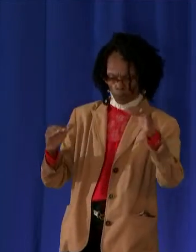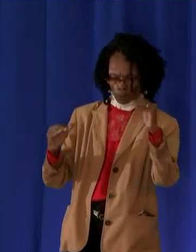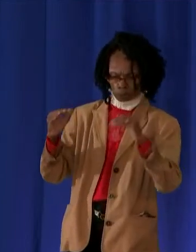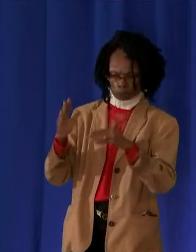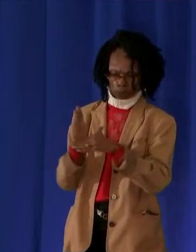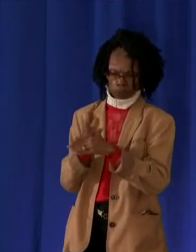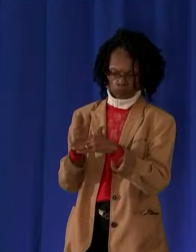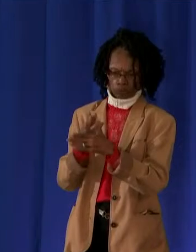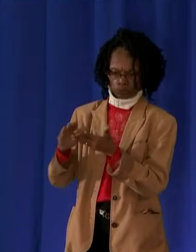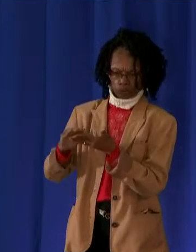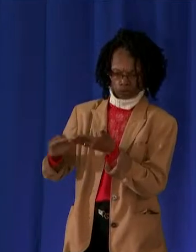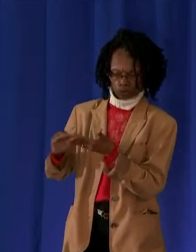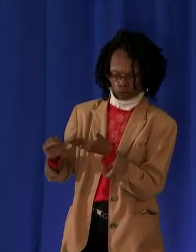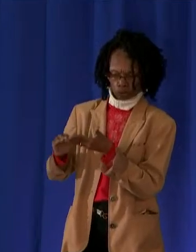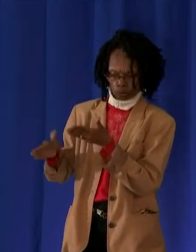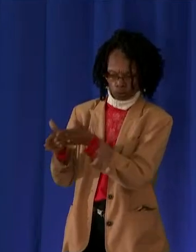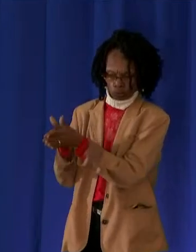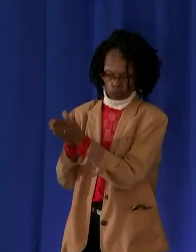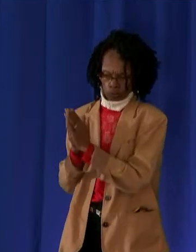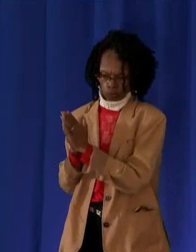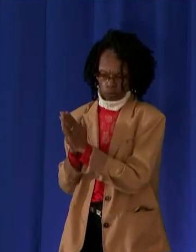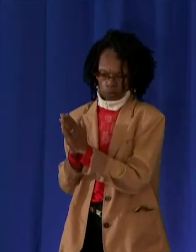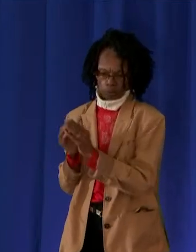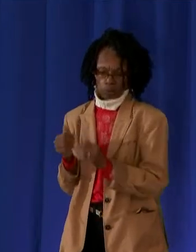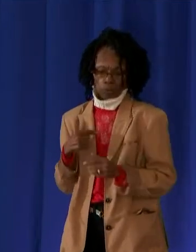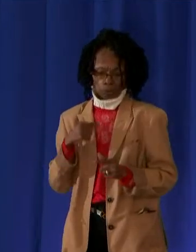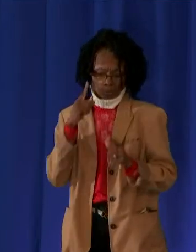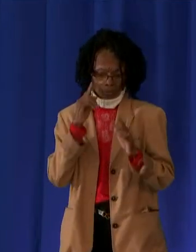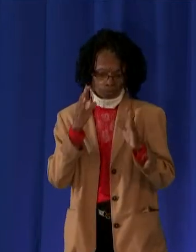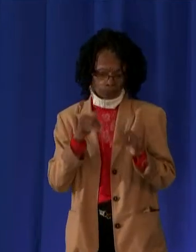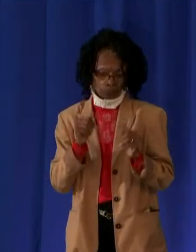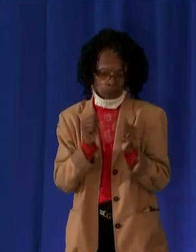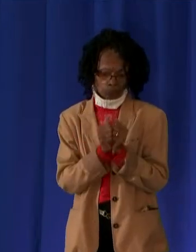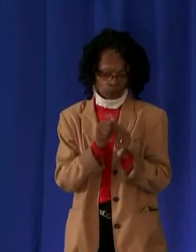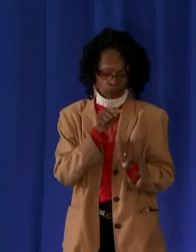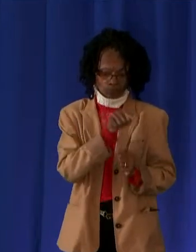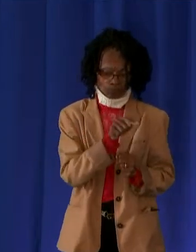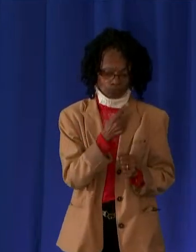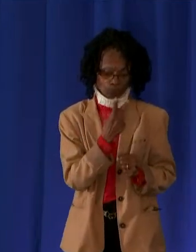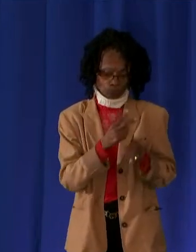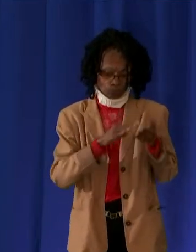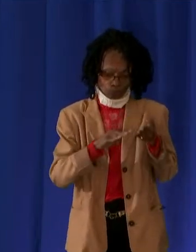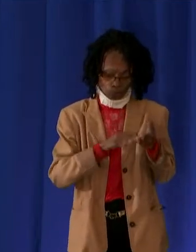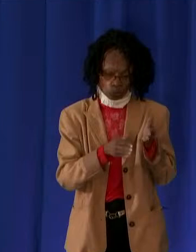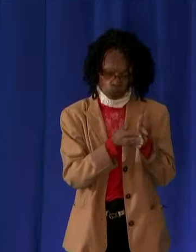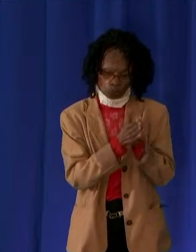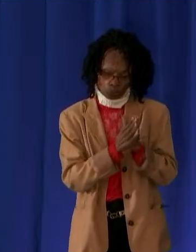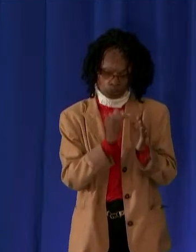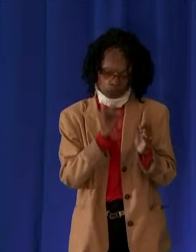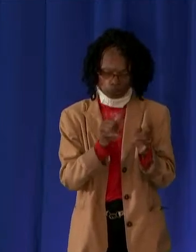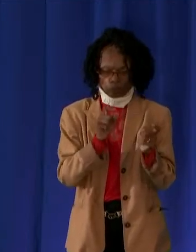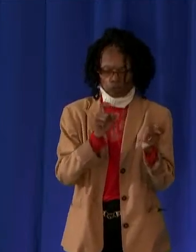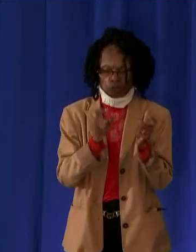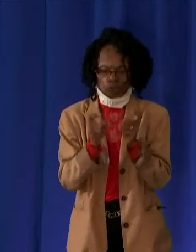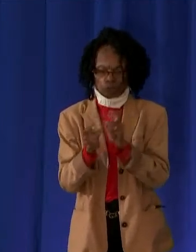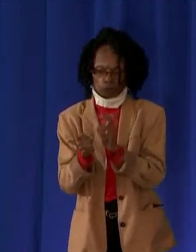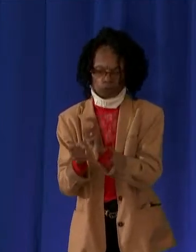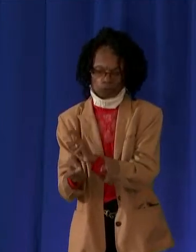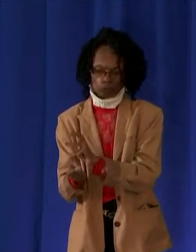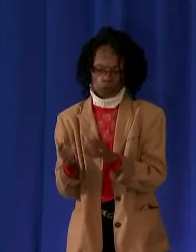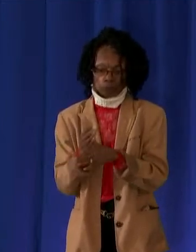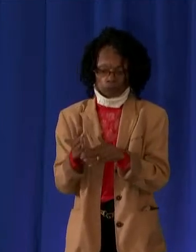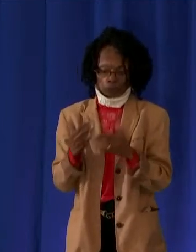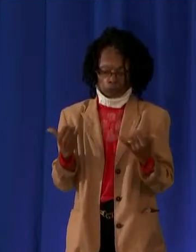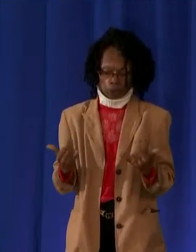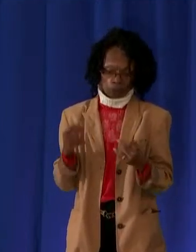when reviewing an exemption request. So I would expect to see the exemption request numbers change more dramatically in the next week or two than they have,